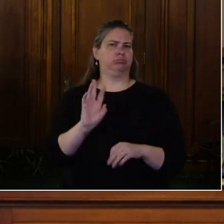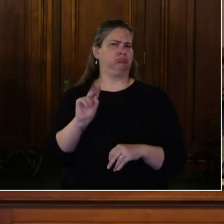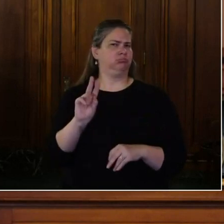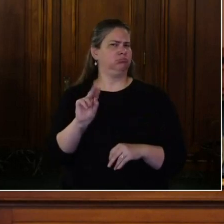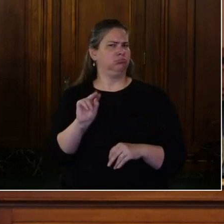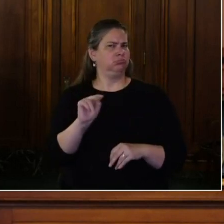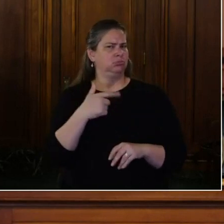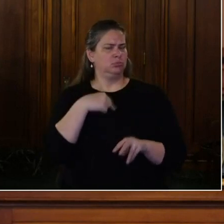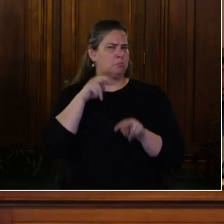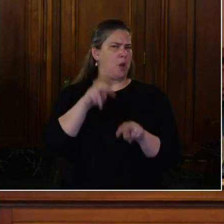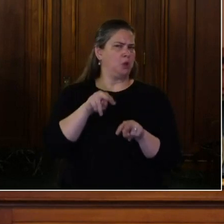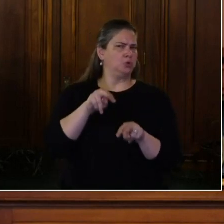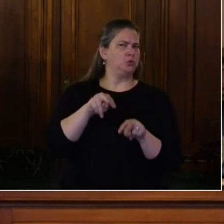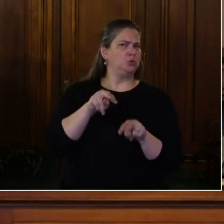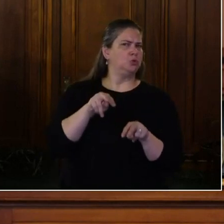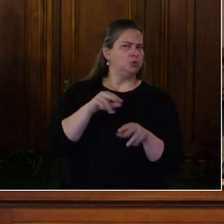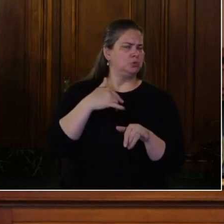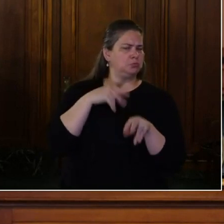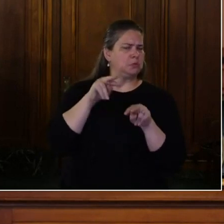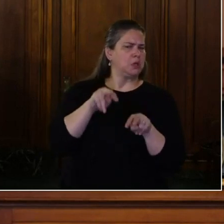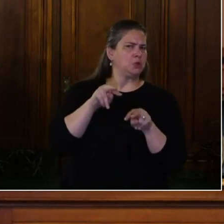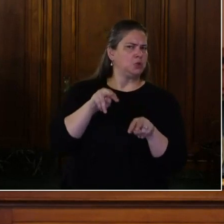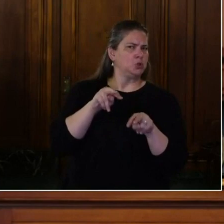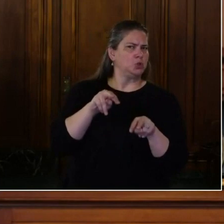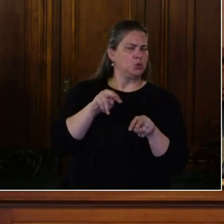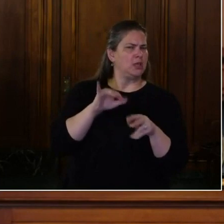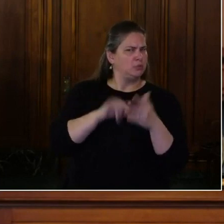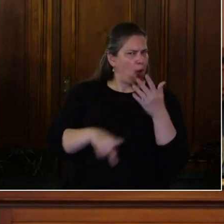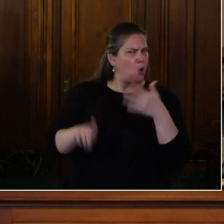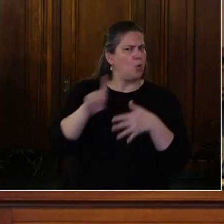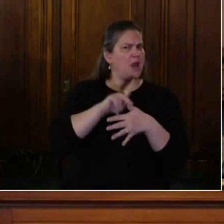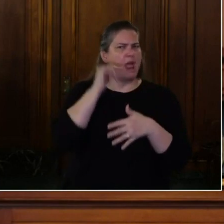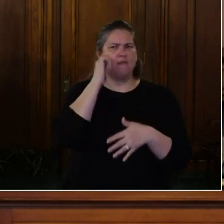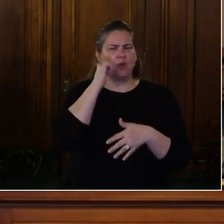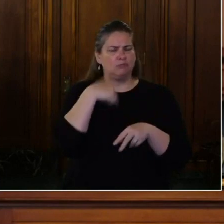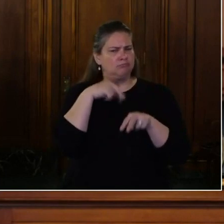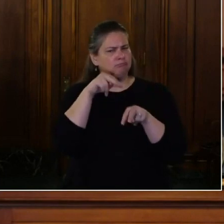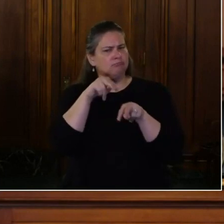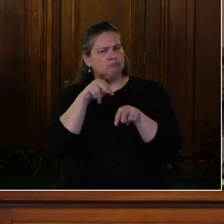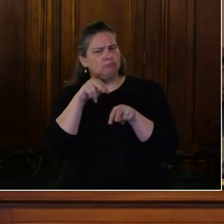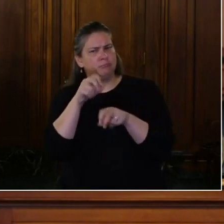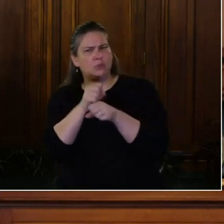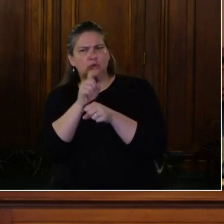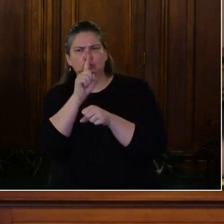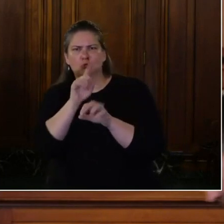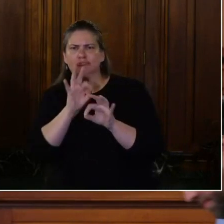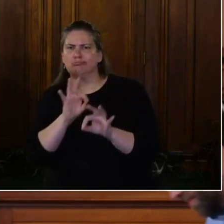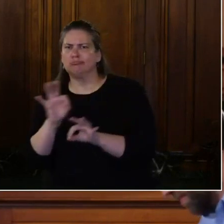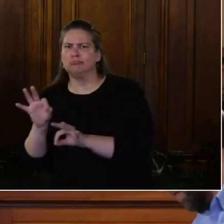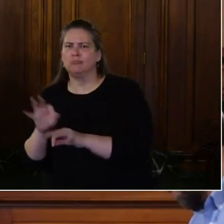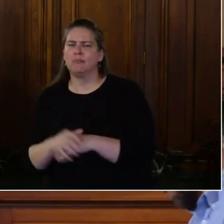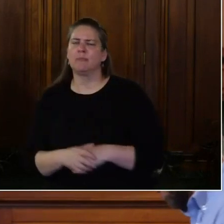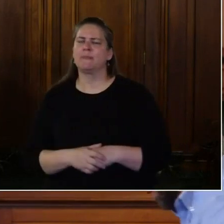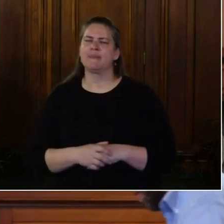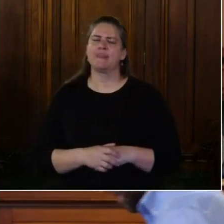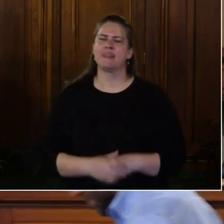continue to monitor the security of the system at a high priority on a daily basis. Thank you, Governor.